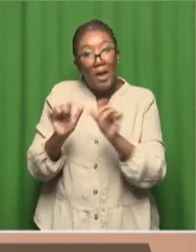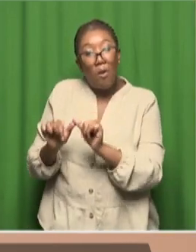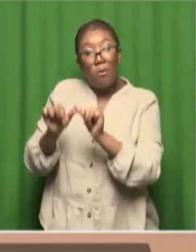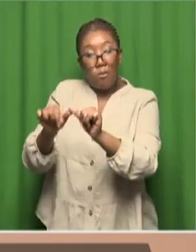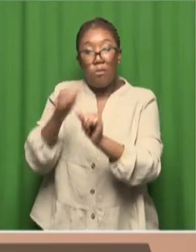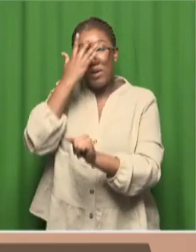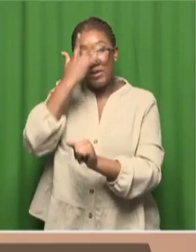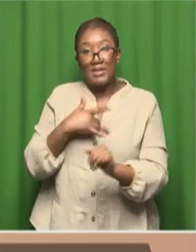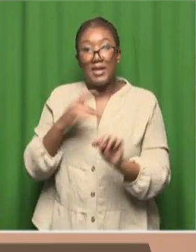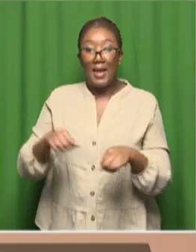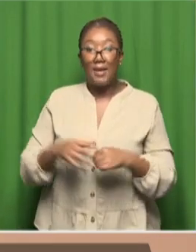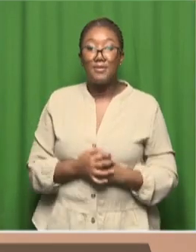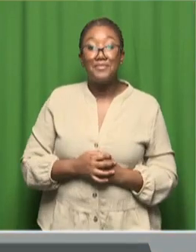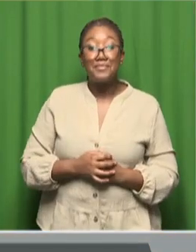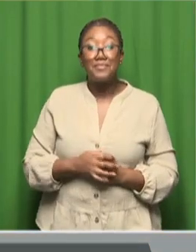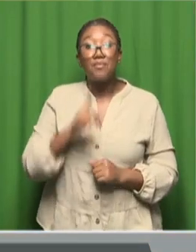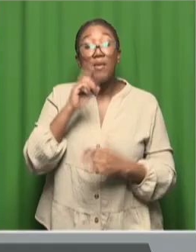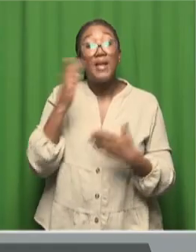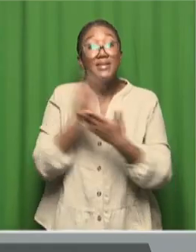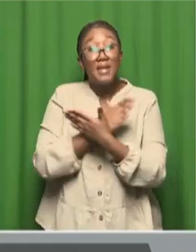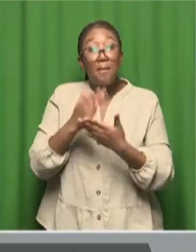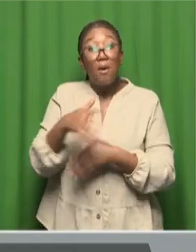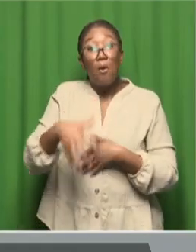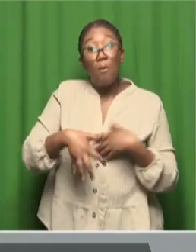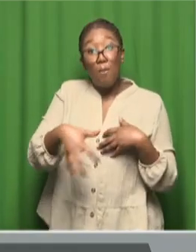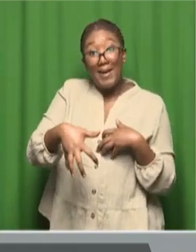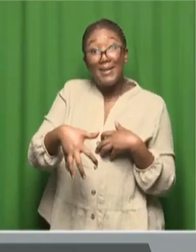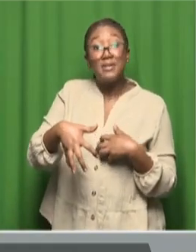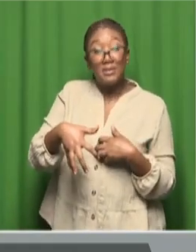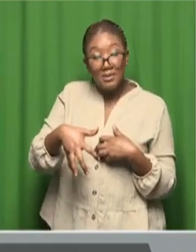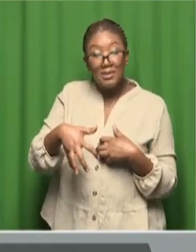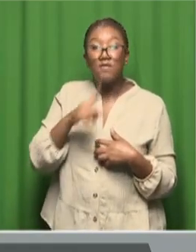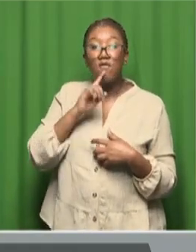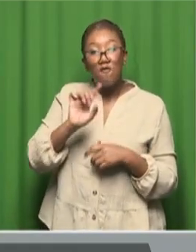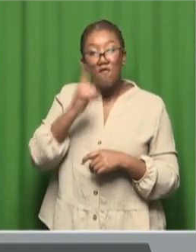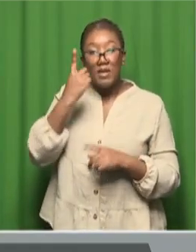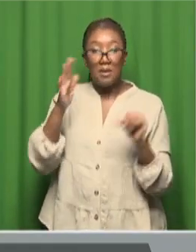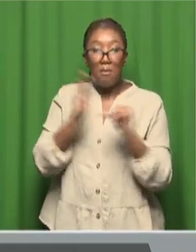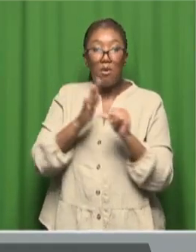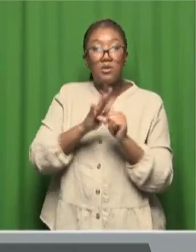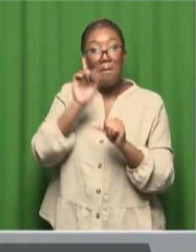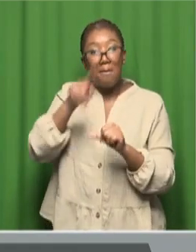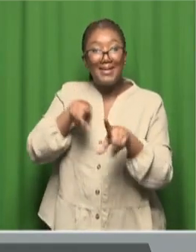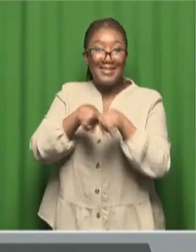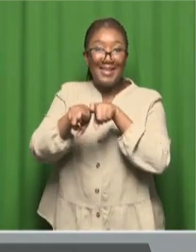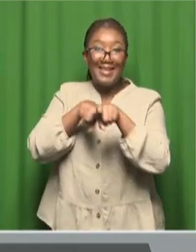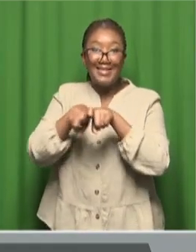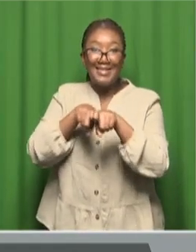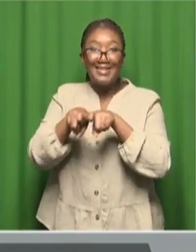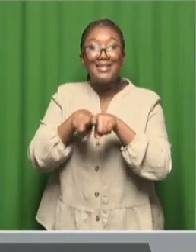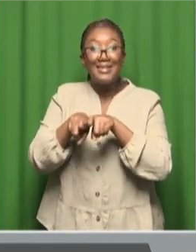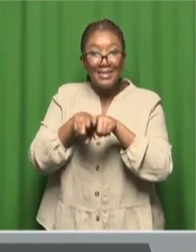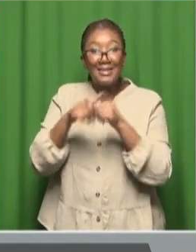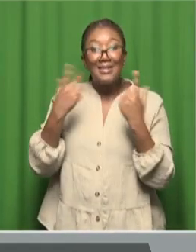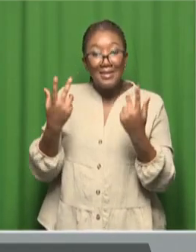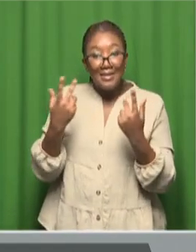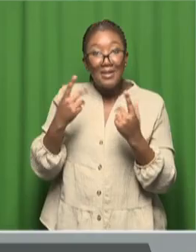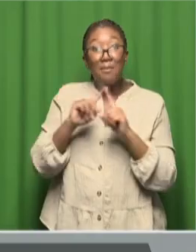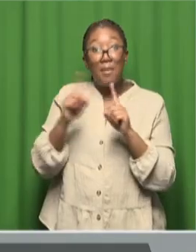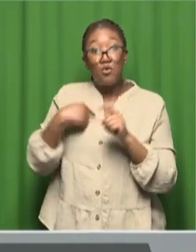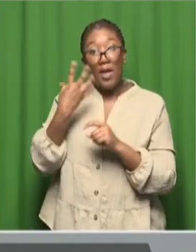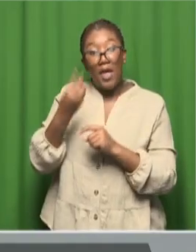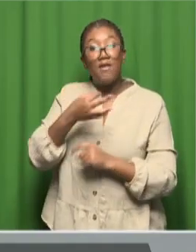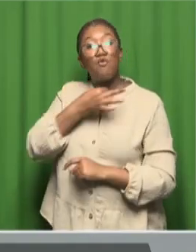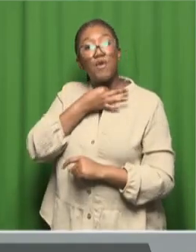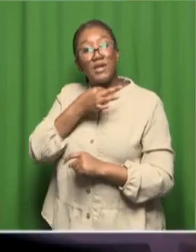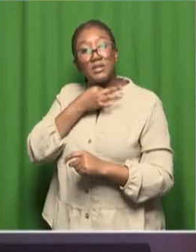quite often? So if they meet risk factors, they need to be screened. Okay. Unfortunately, there is no universal screening. But if you have risk factors,